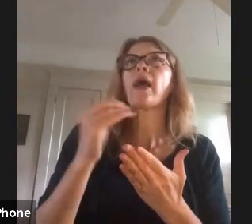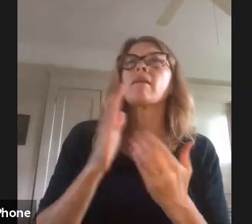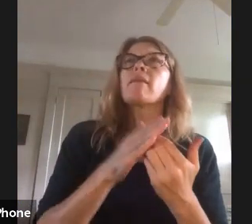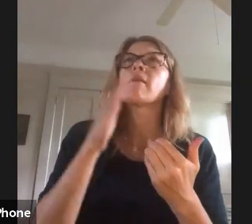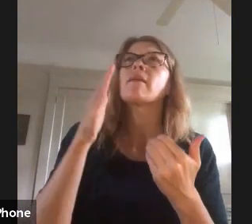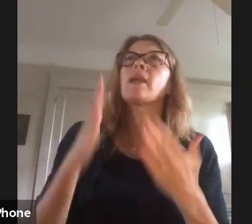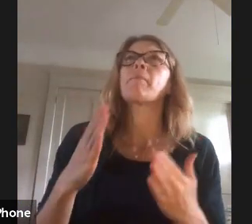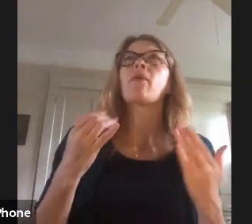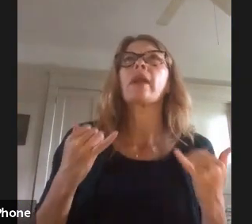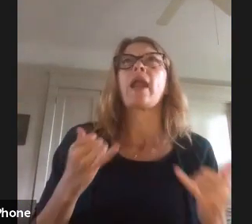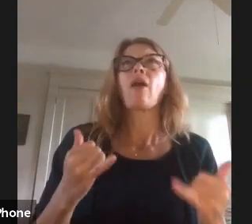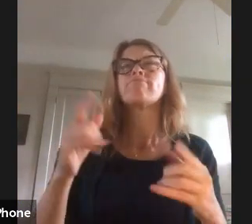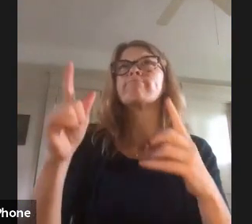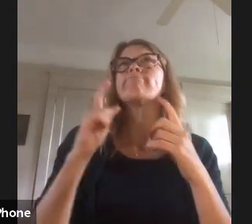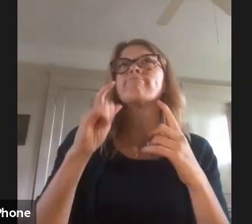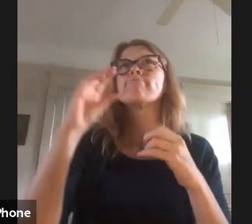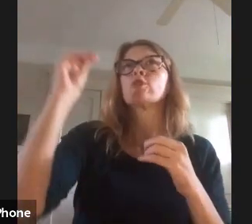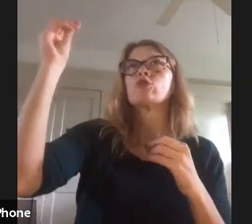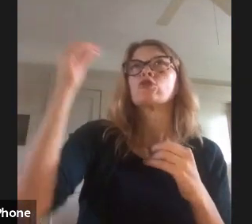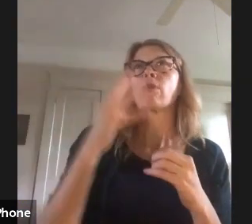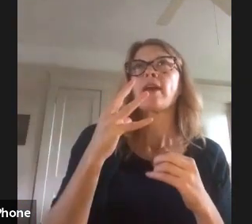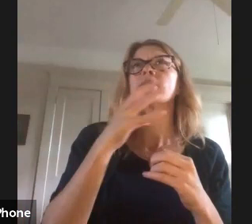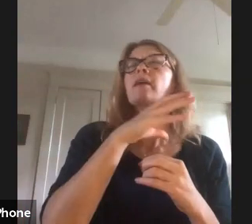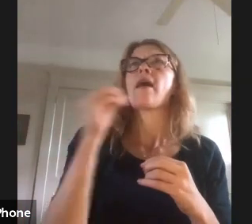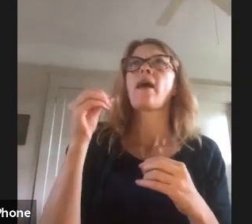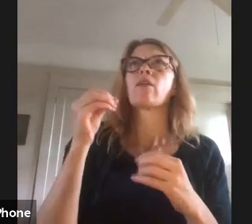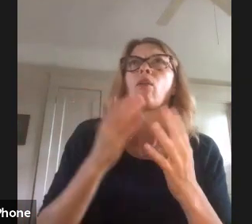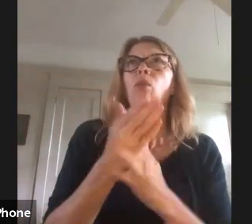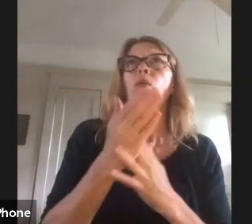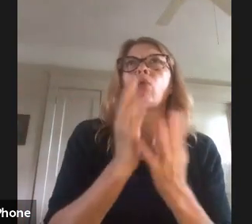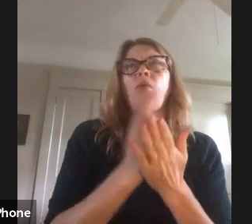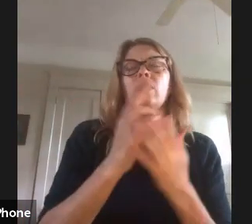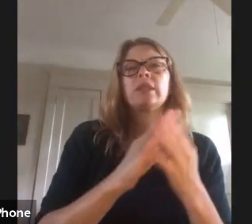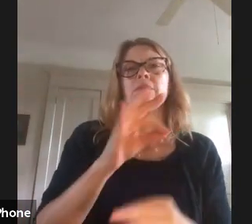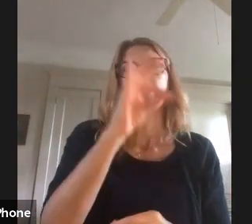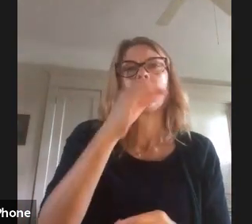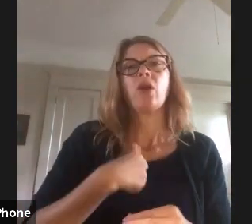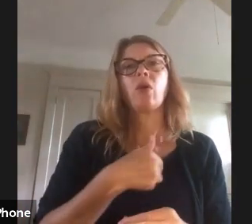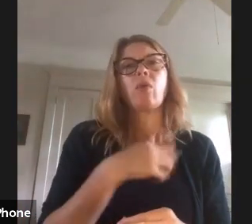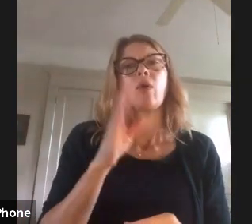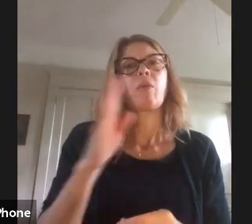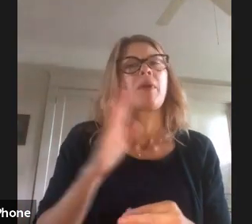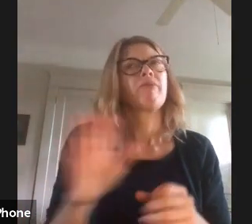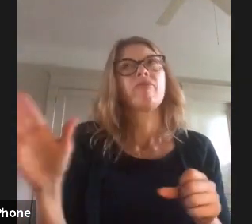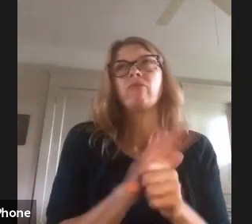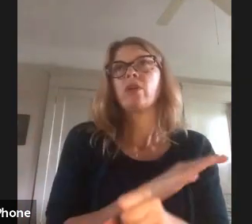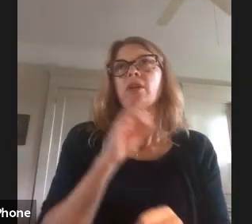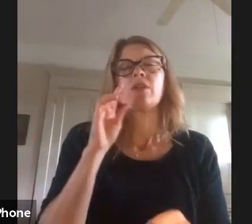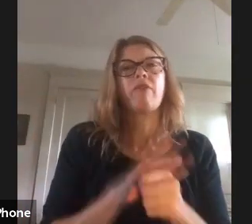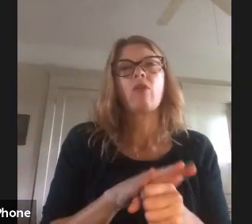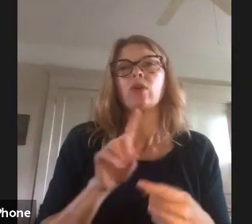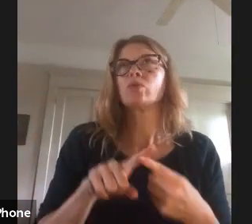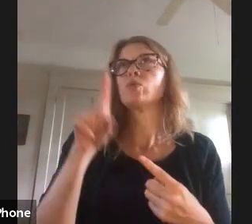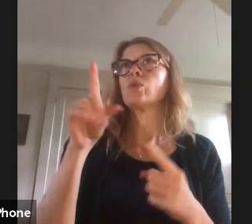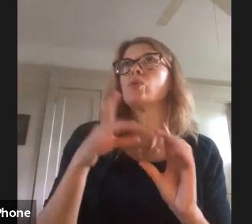us the grace of your Holy Spirit, that we may be devoted to you with our whole heart and united to